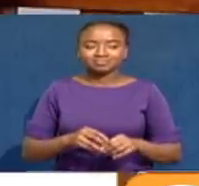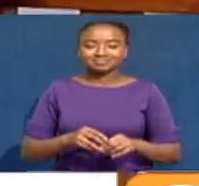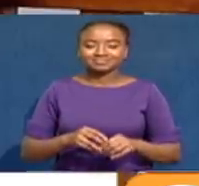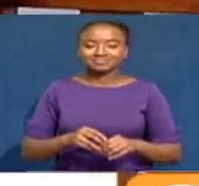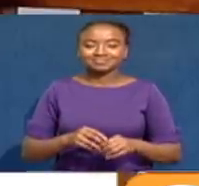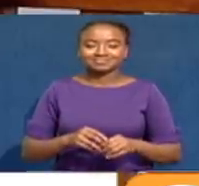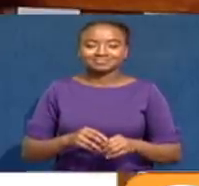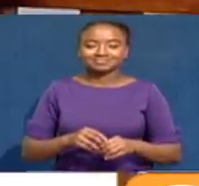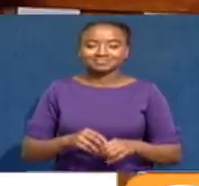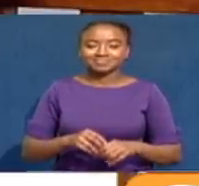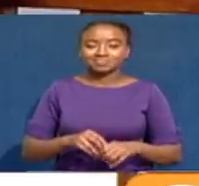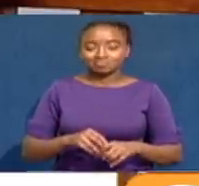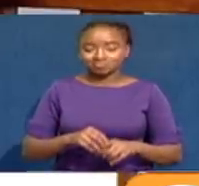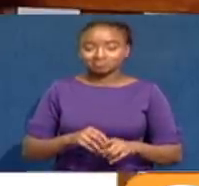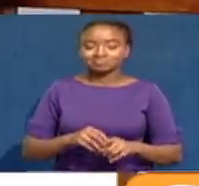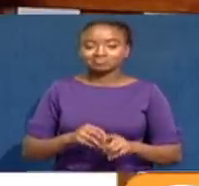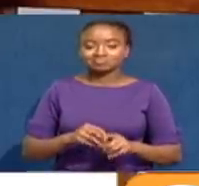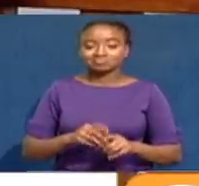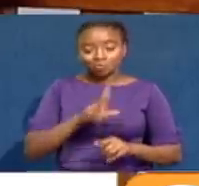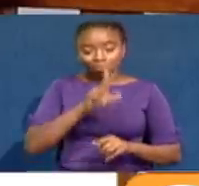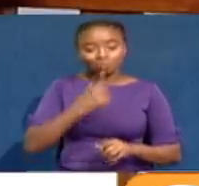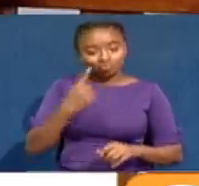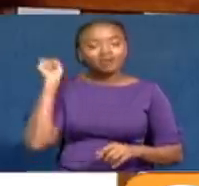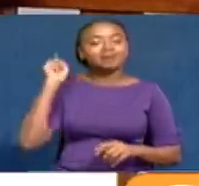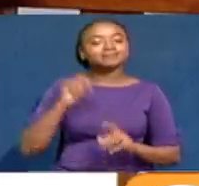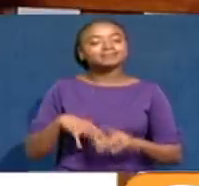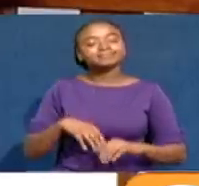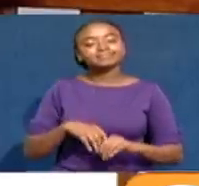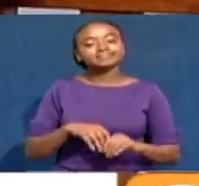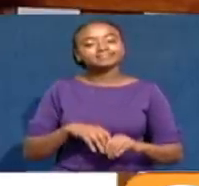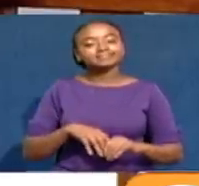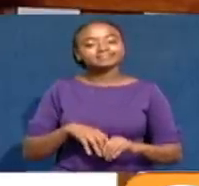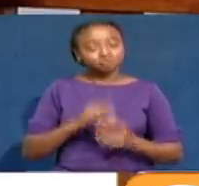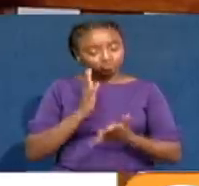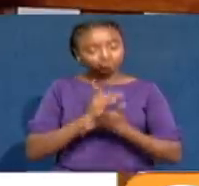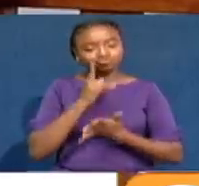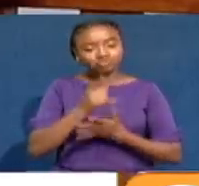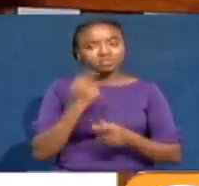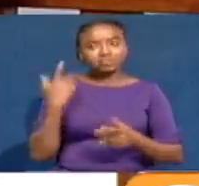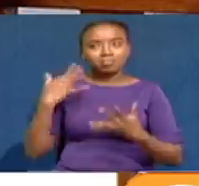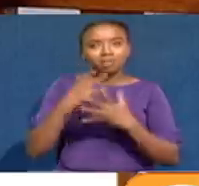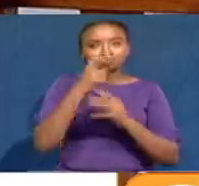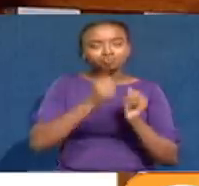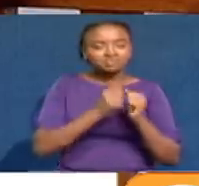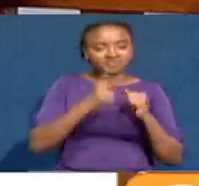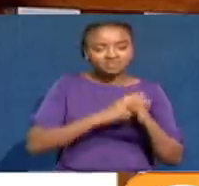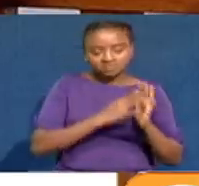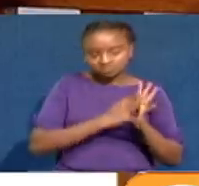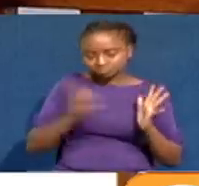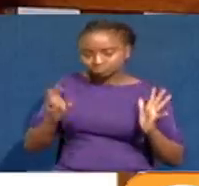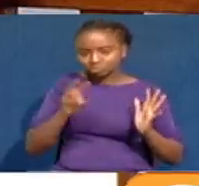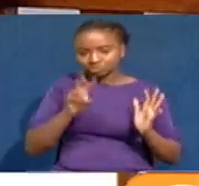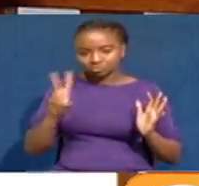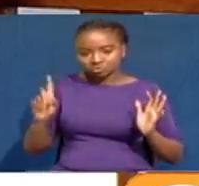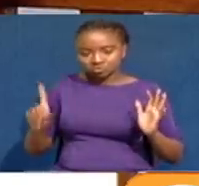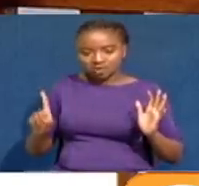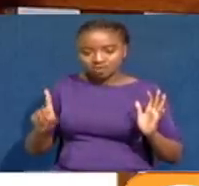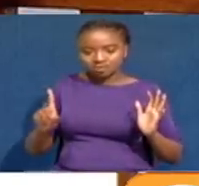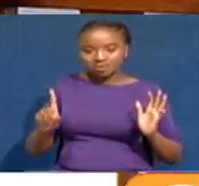And his detractors, they are going to meet in the not so far off in the